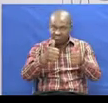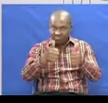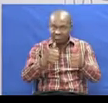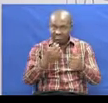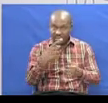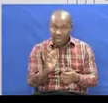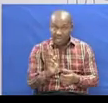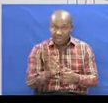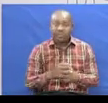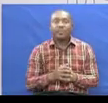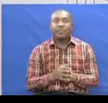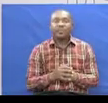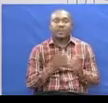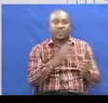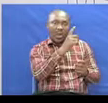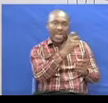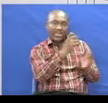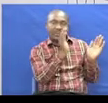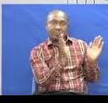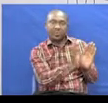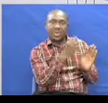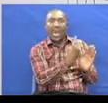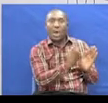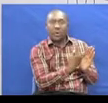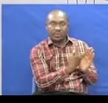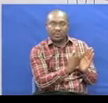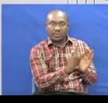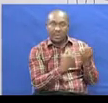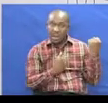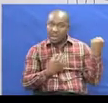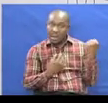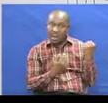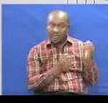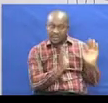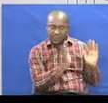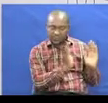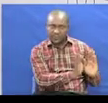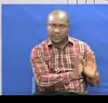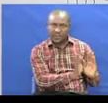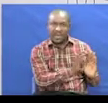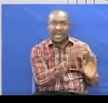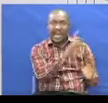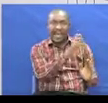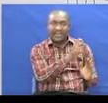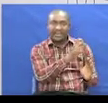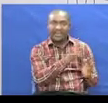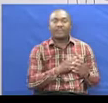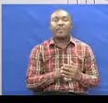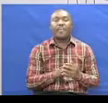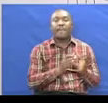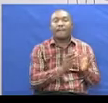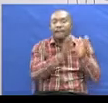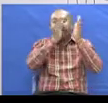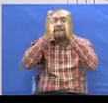be x. So here on the left hand side we are going to remain with x.